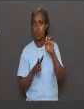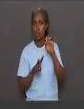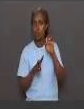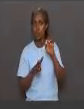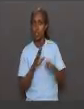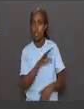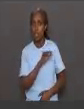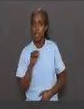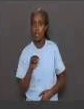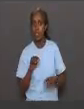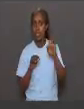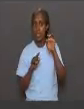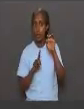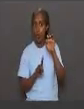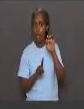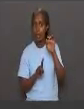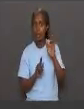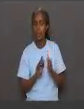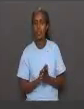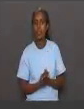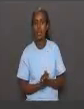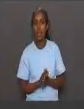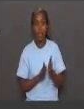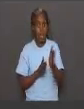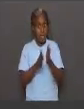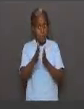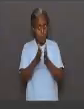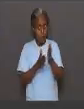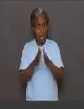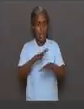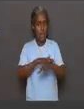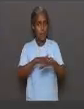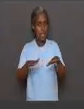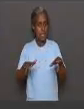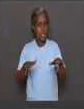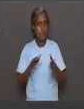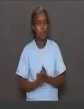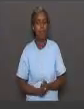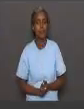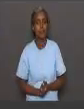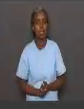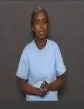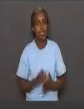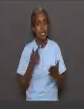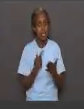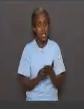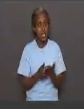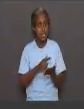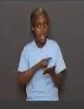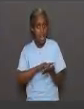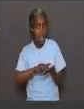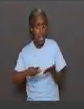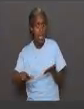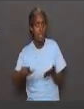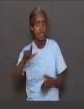E2 and E1 are parallel planes. There is a